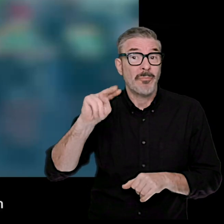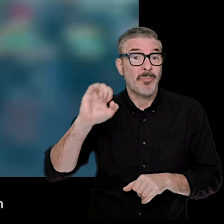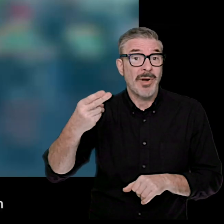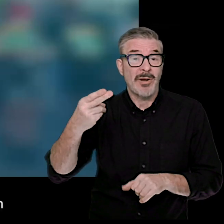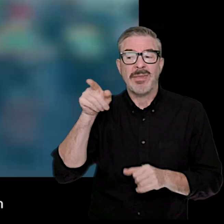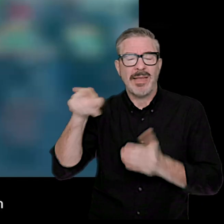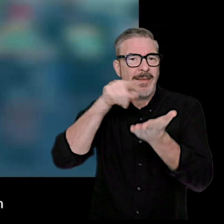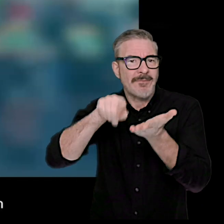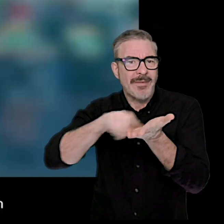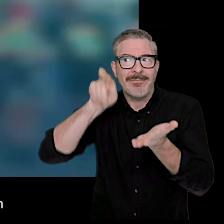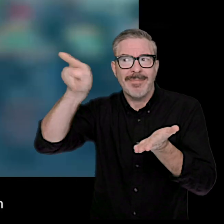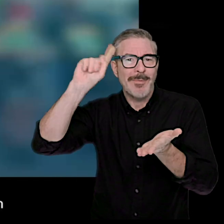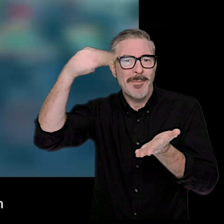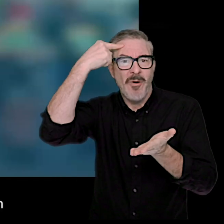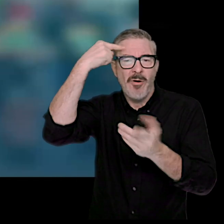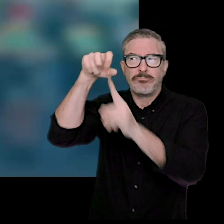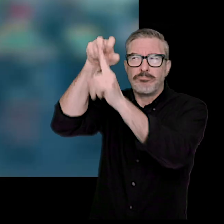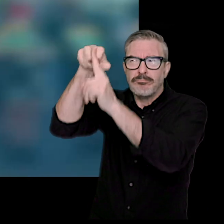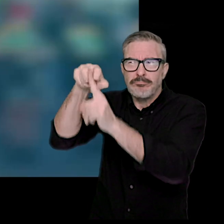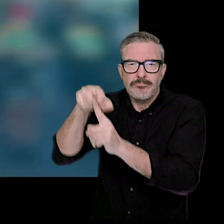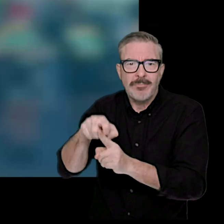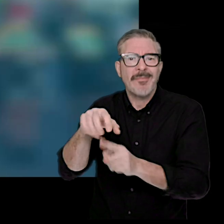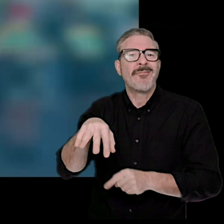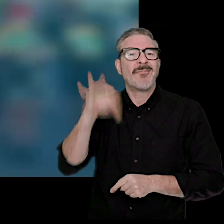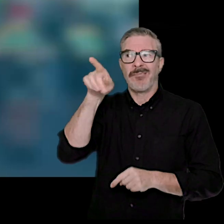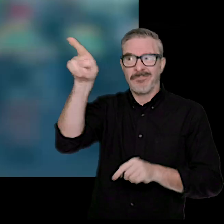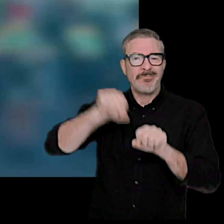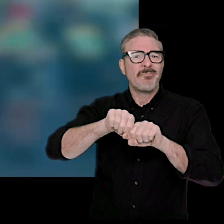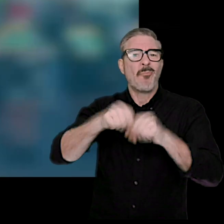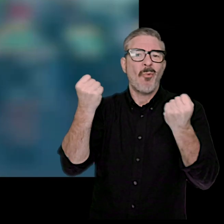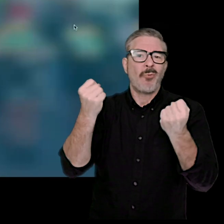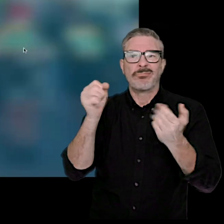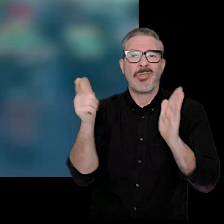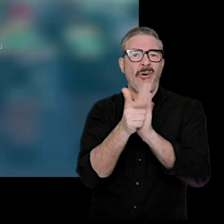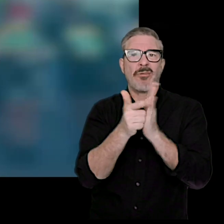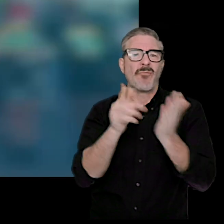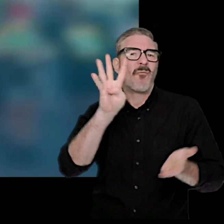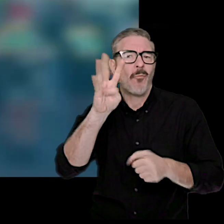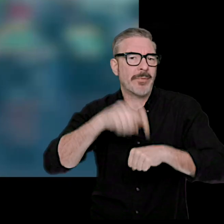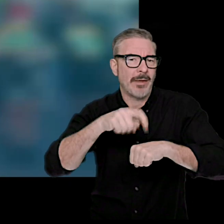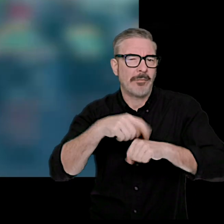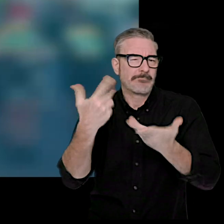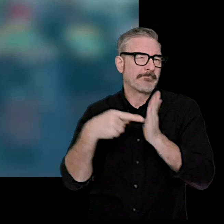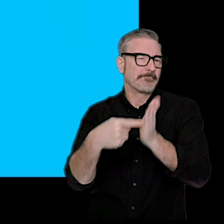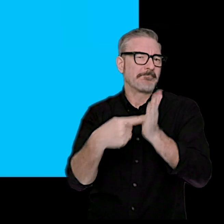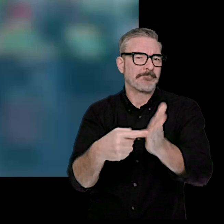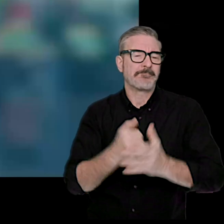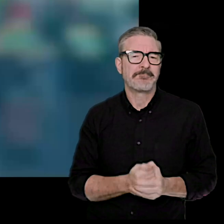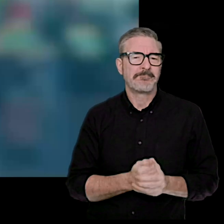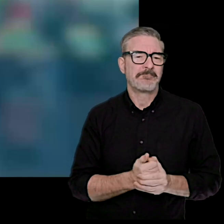Another example would be the Employment Standards Branch found 4 contraventions in their investigation.